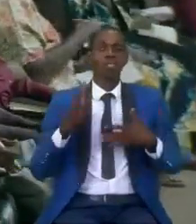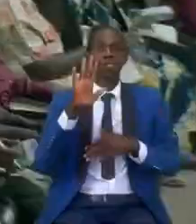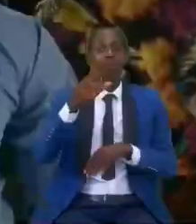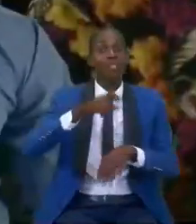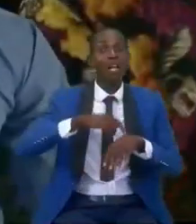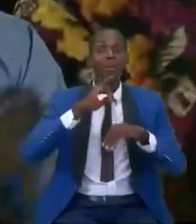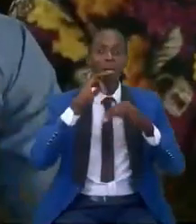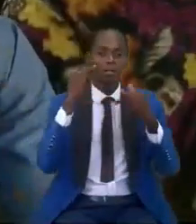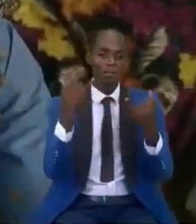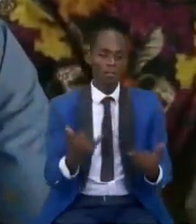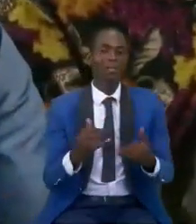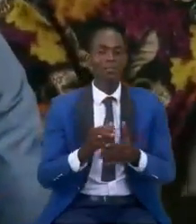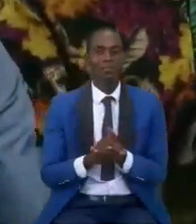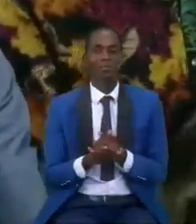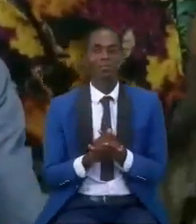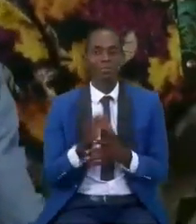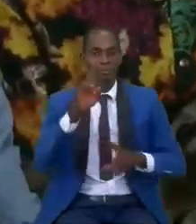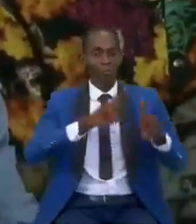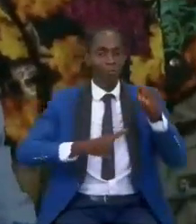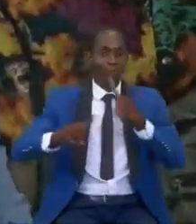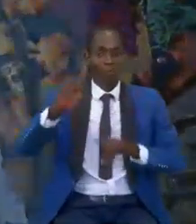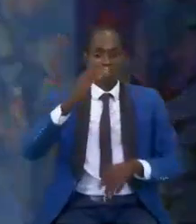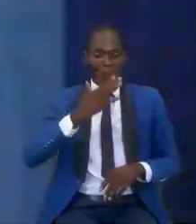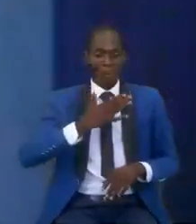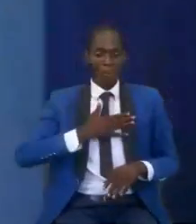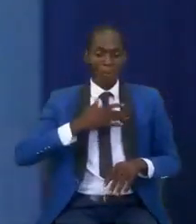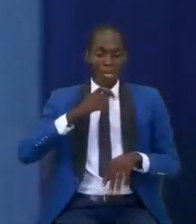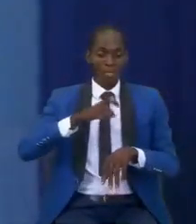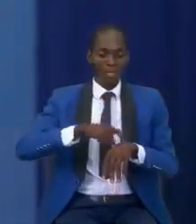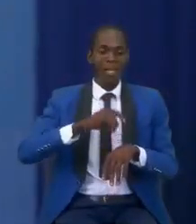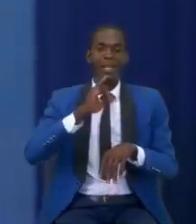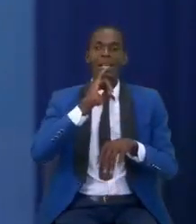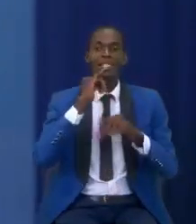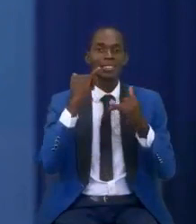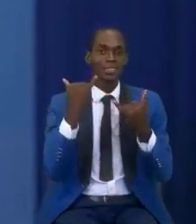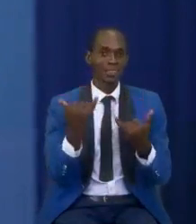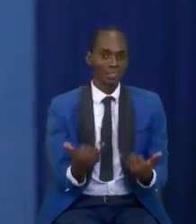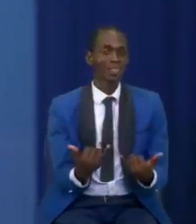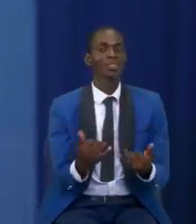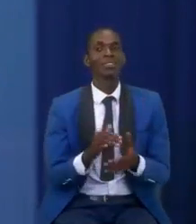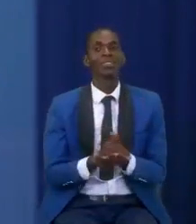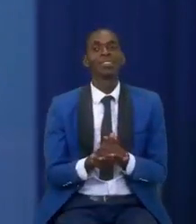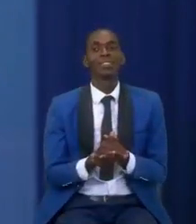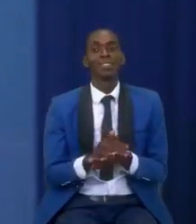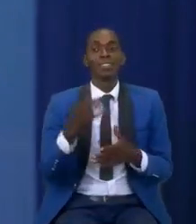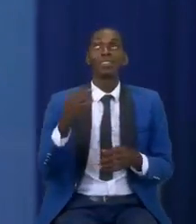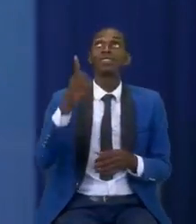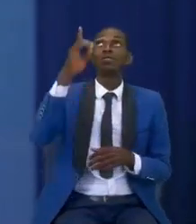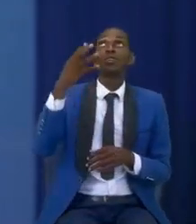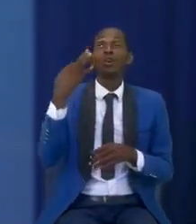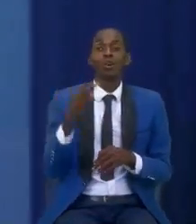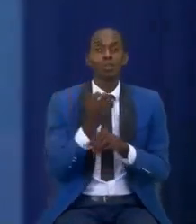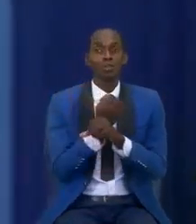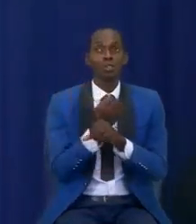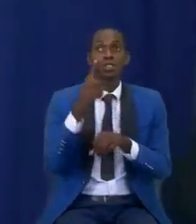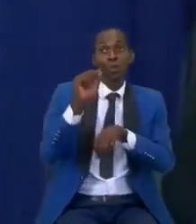has come. The work of salvation, the work of healing, the work of deliverance,